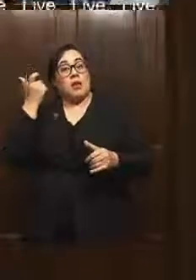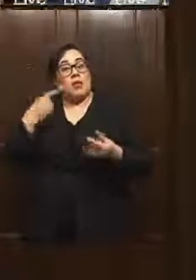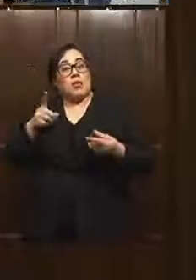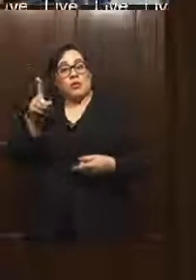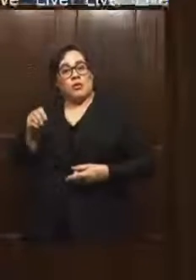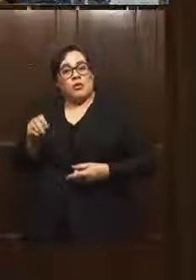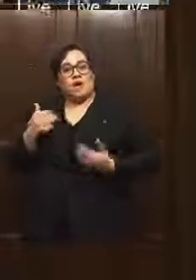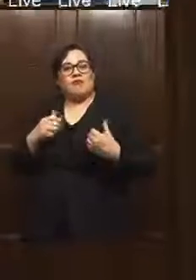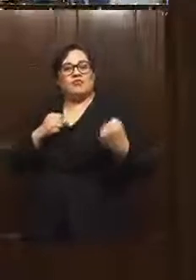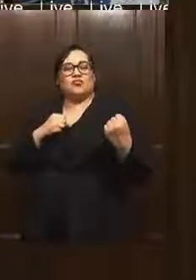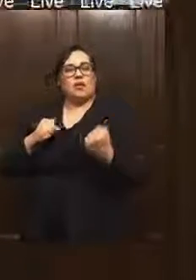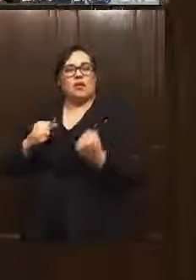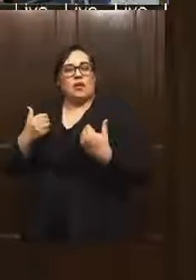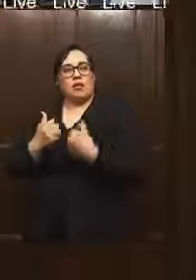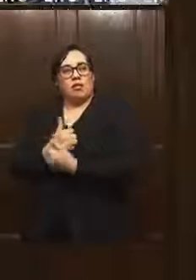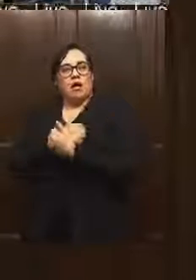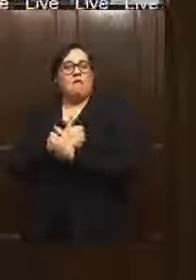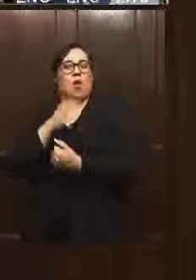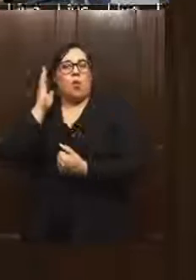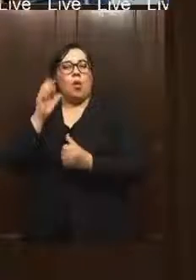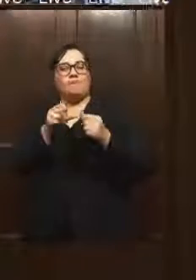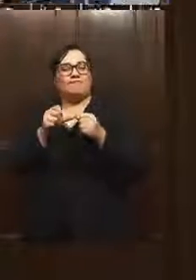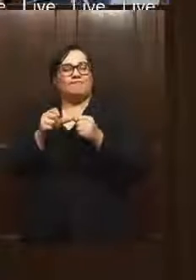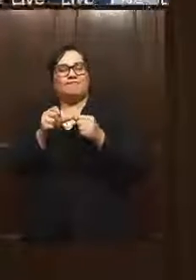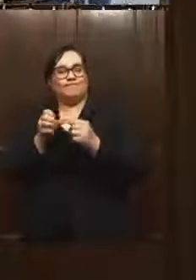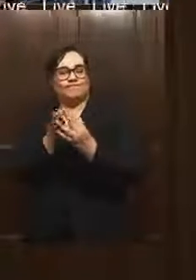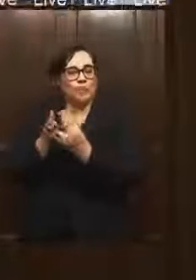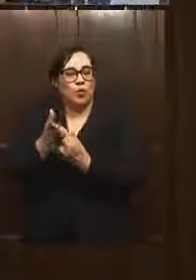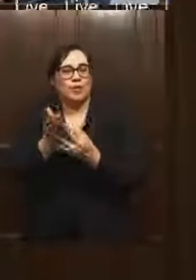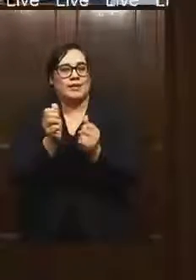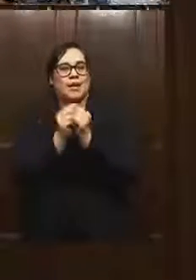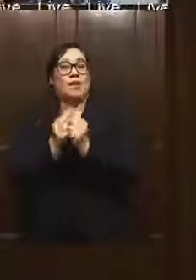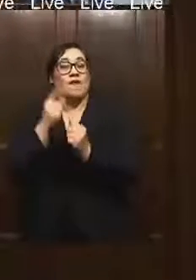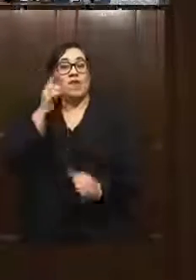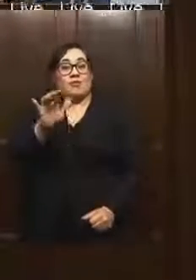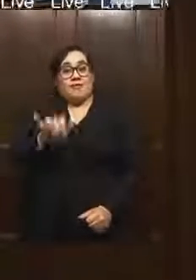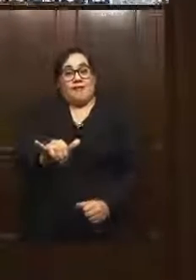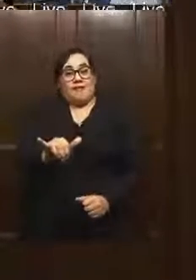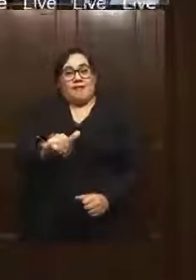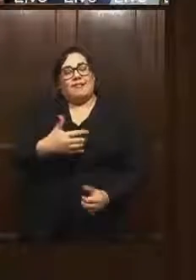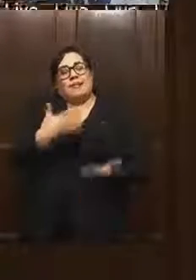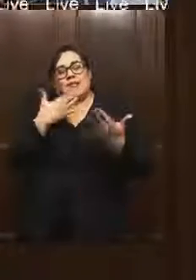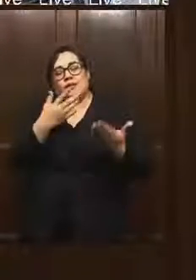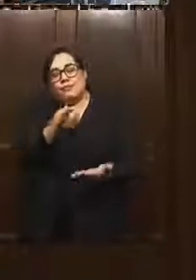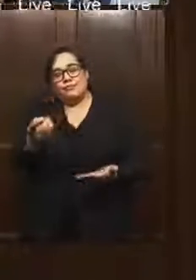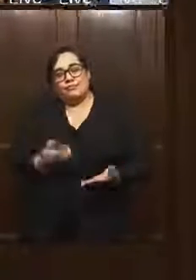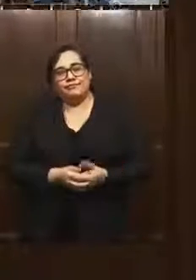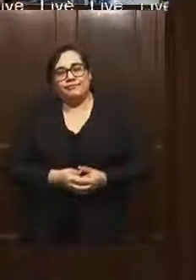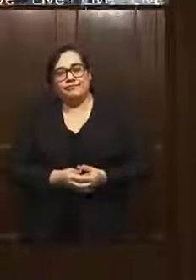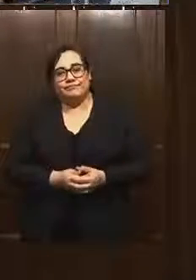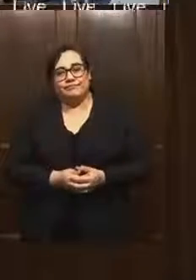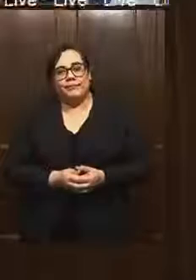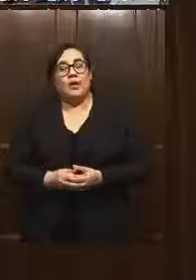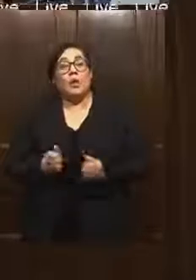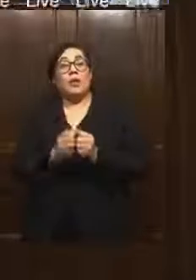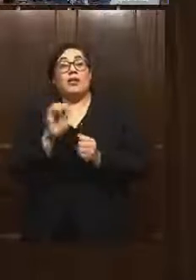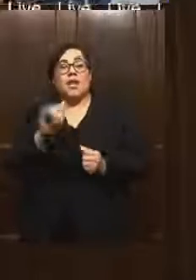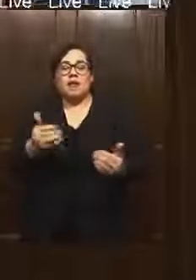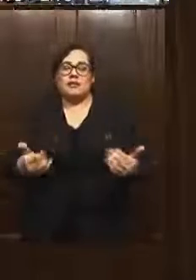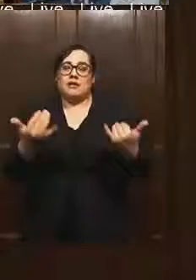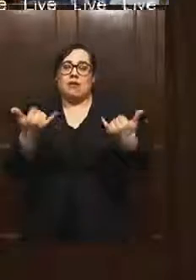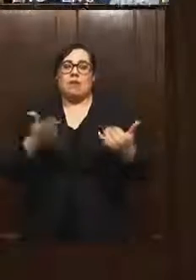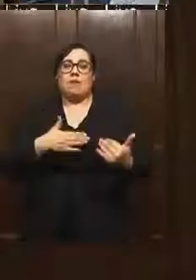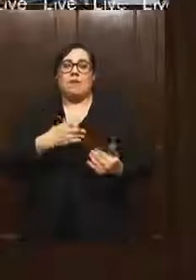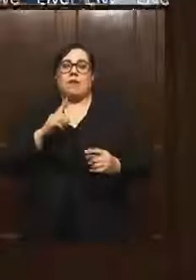we have that strength and love that will get us through this moment. And for that, I thank you. With that, I'm happy to